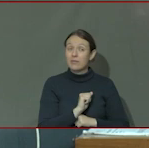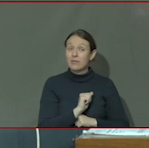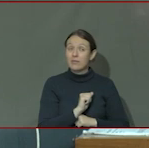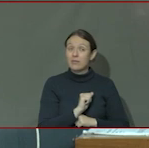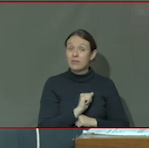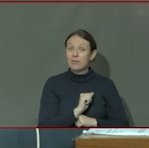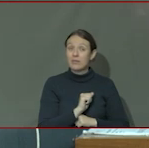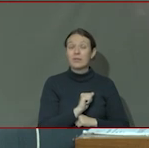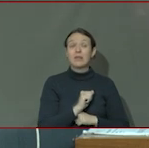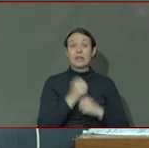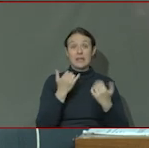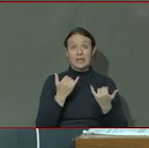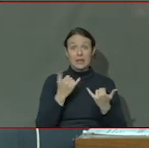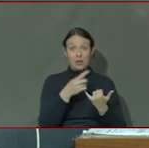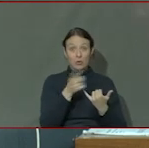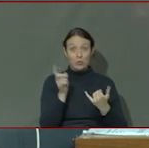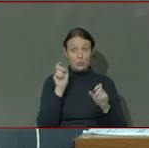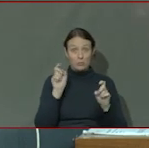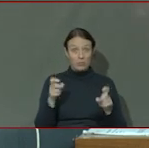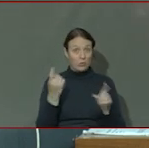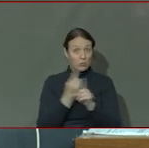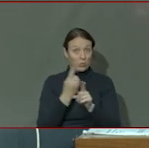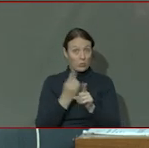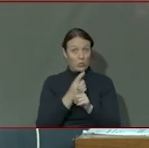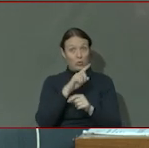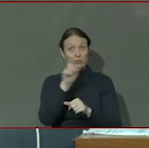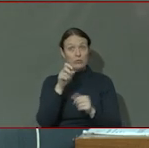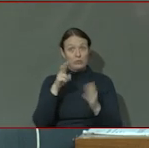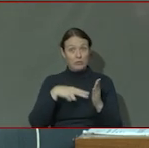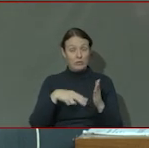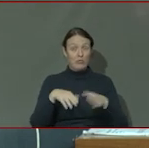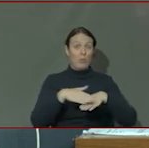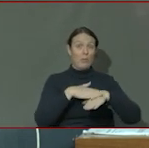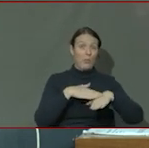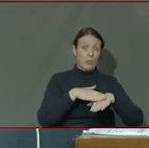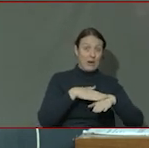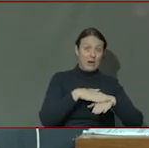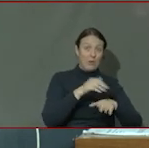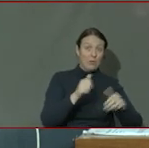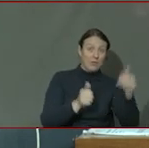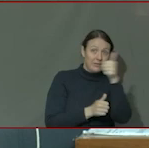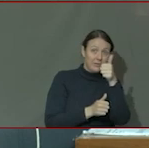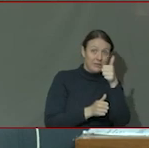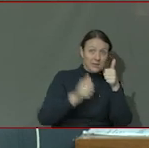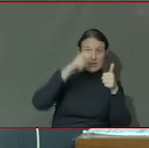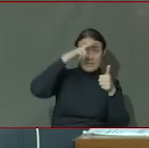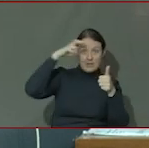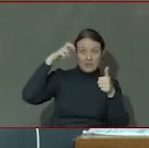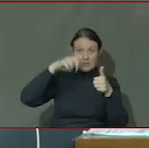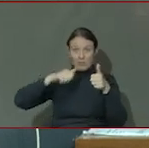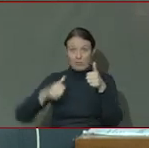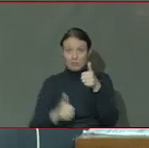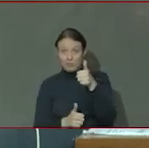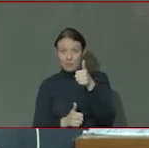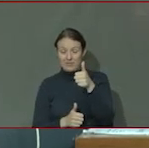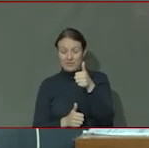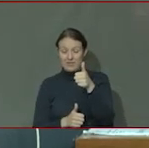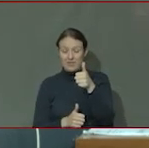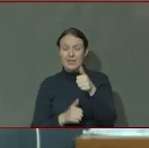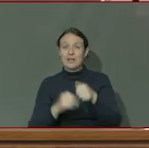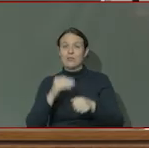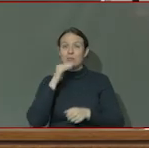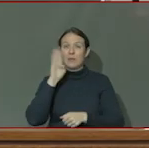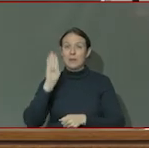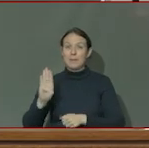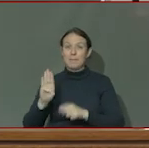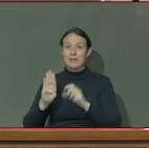In this case, people, you must always read the question. Brown eye color is dominant over blue, they say. Hence, we use capital